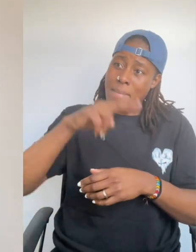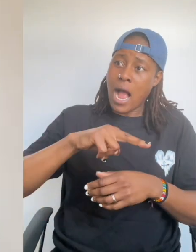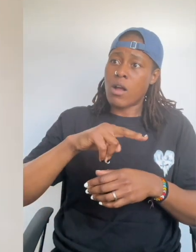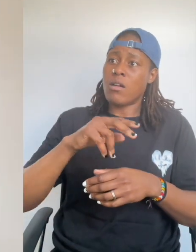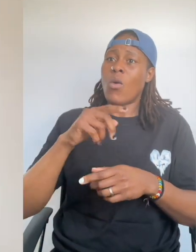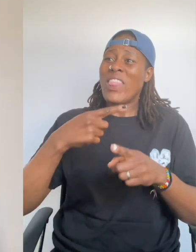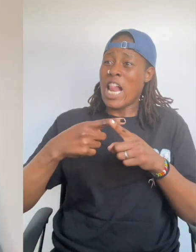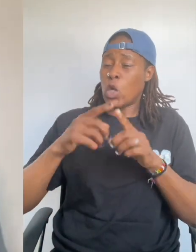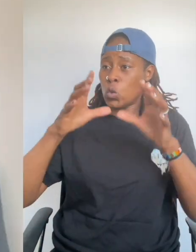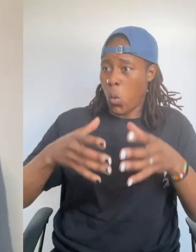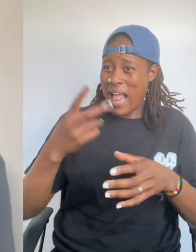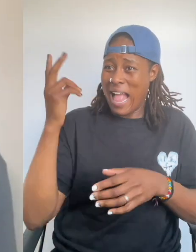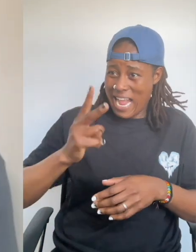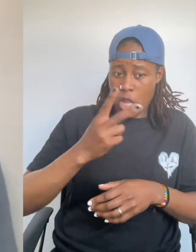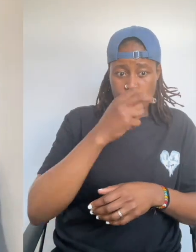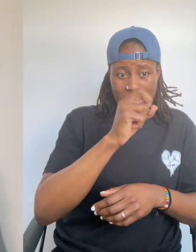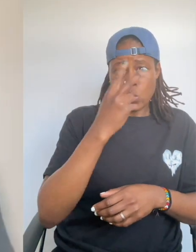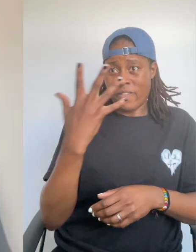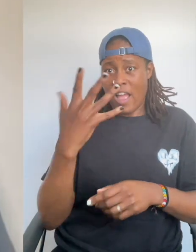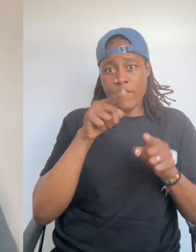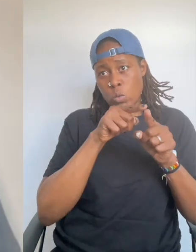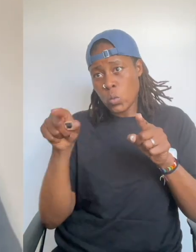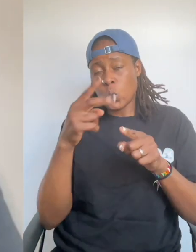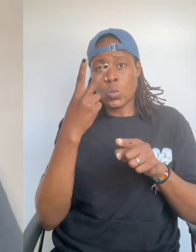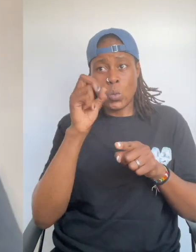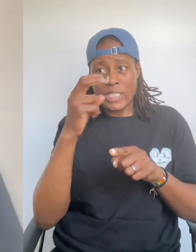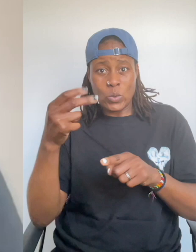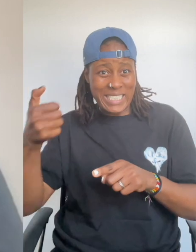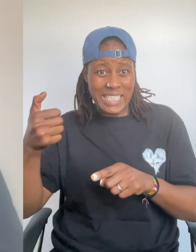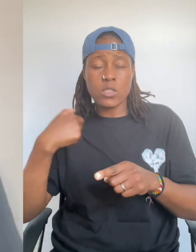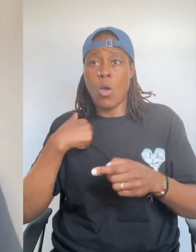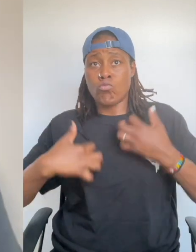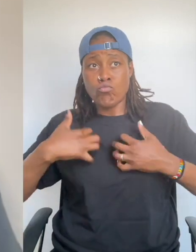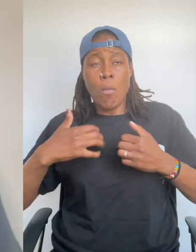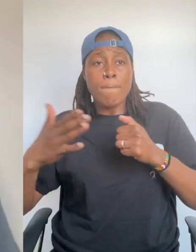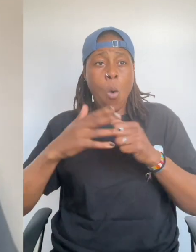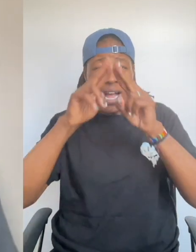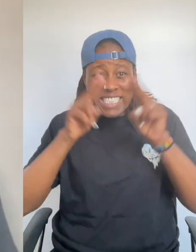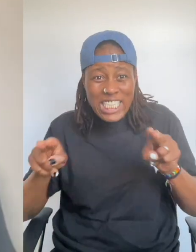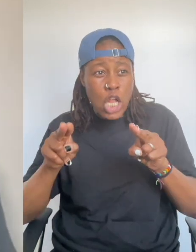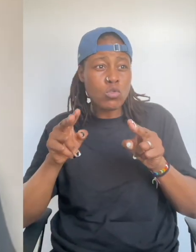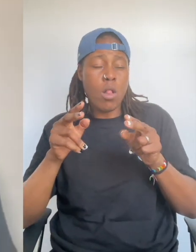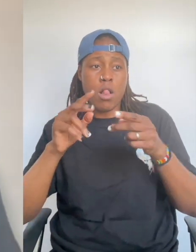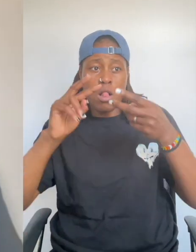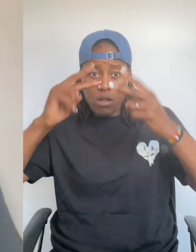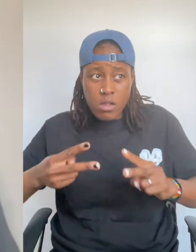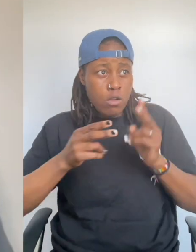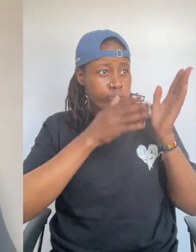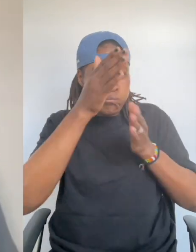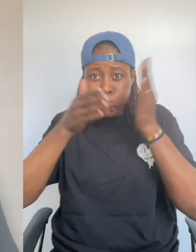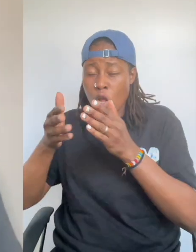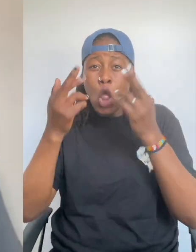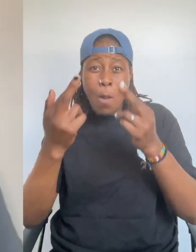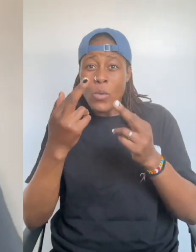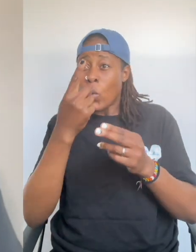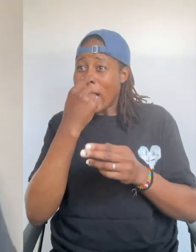2025 to 2026 season. So I'm looking forward to doing more sort of international tournaments, and hopefully we can qualify for the Worlds